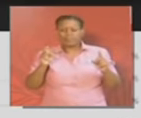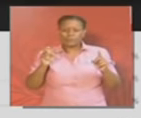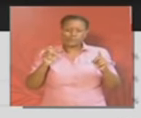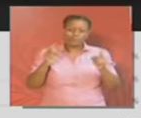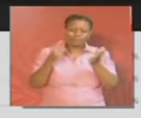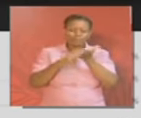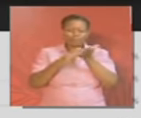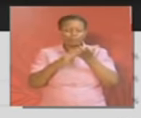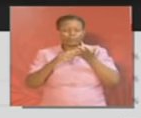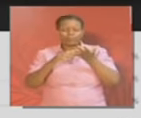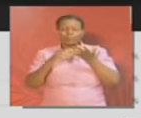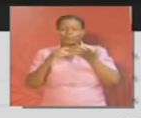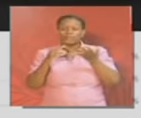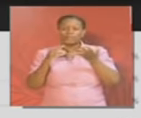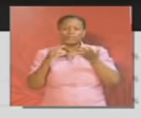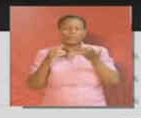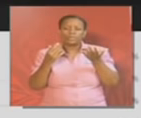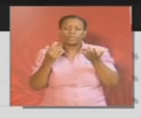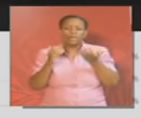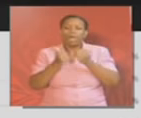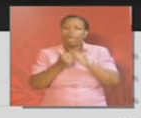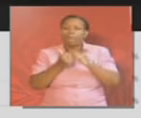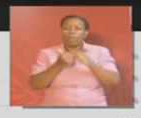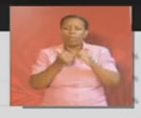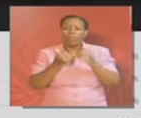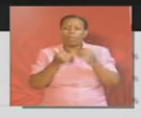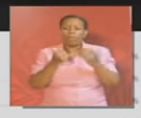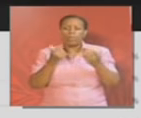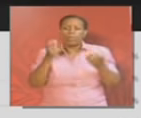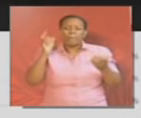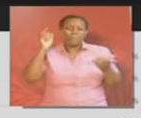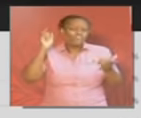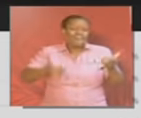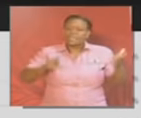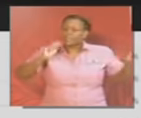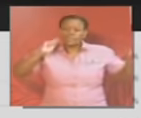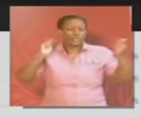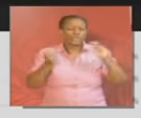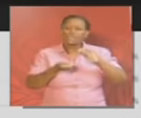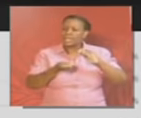the change that had been made to the regulations around the